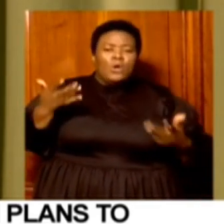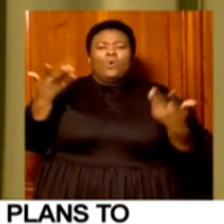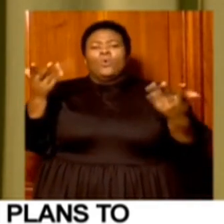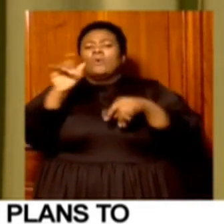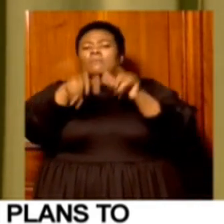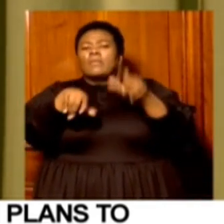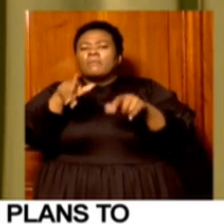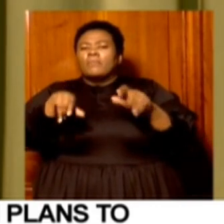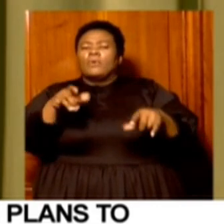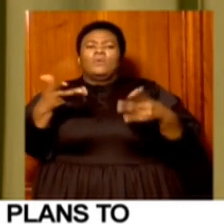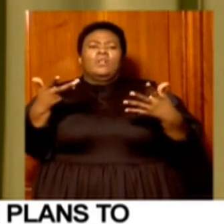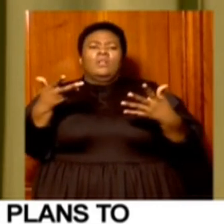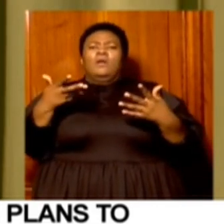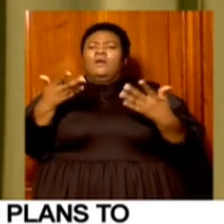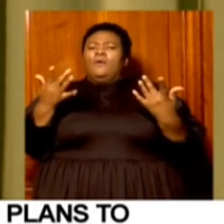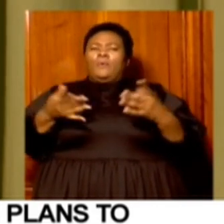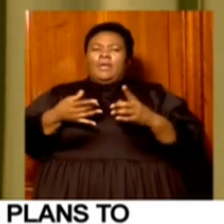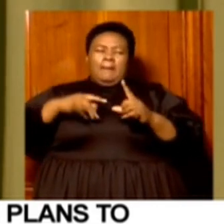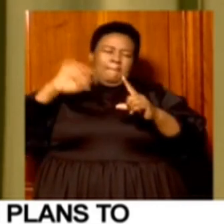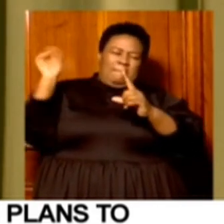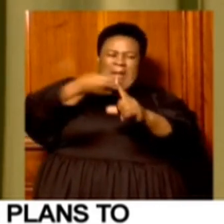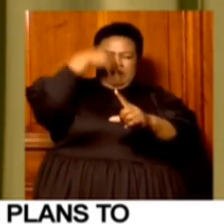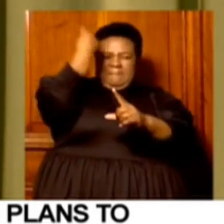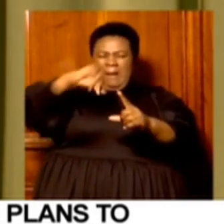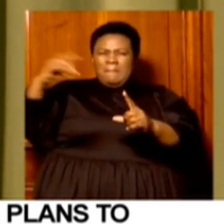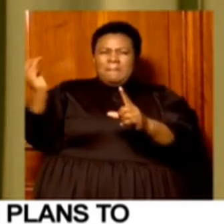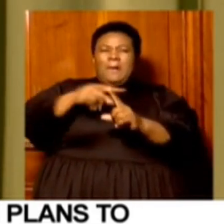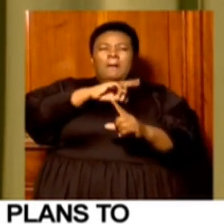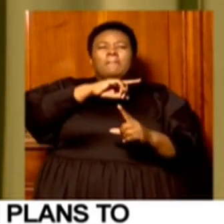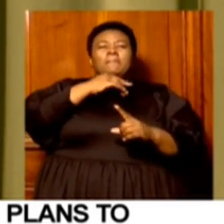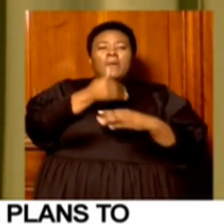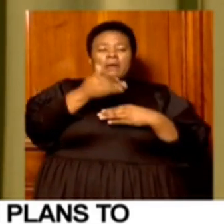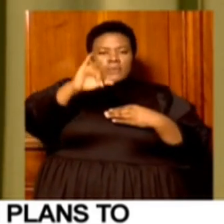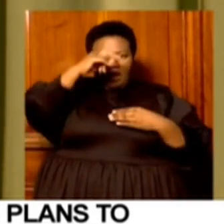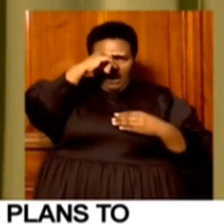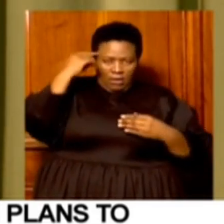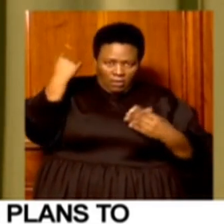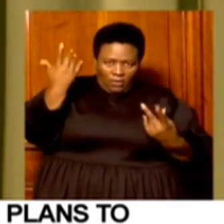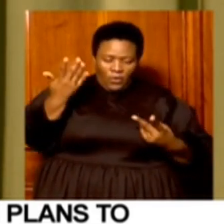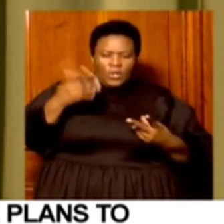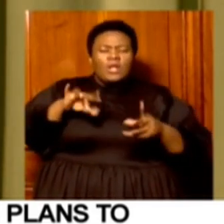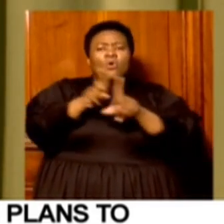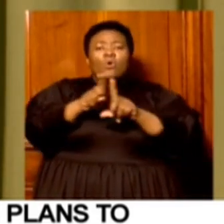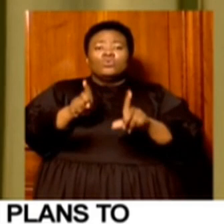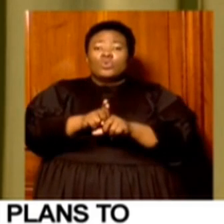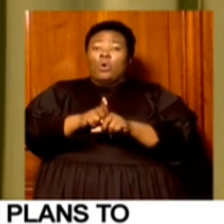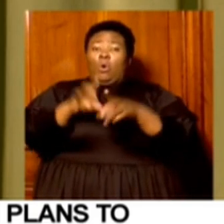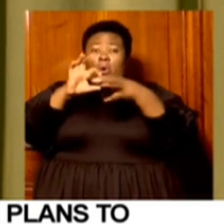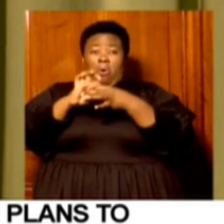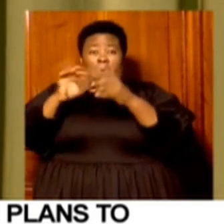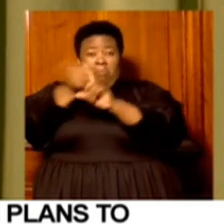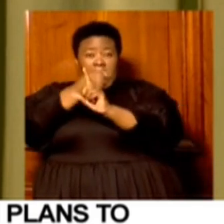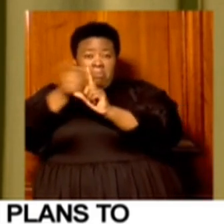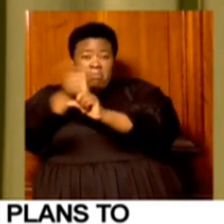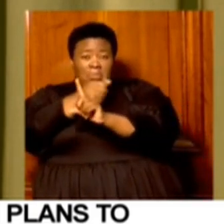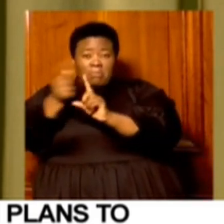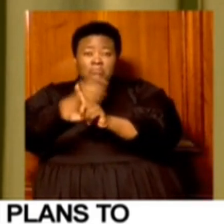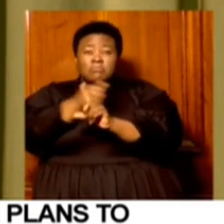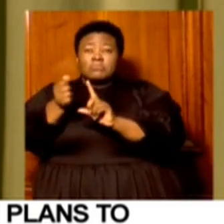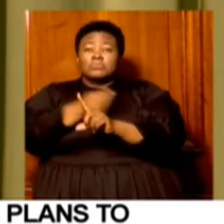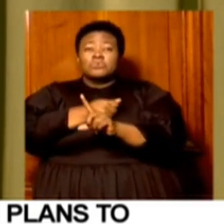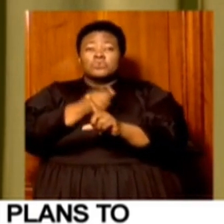people who were beaten, including the rise of domestic violence as a consequence